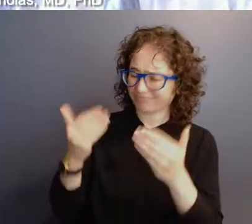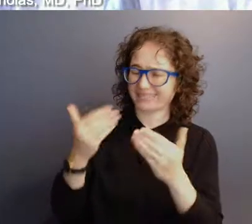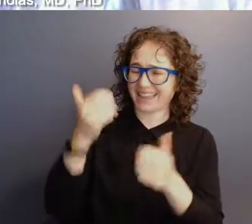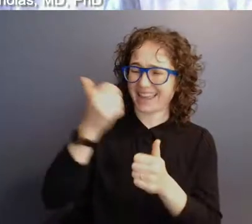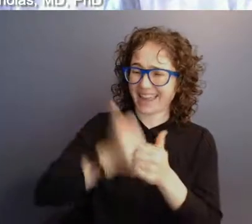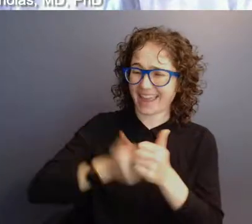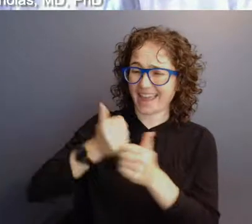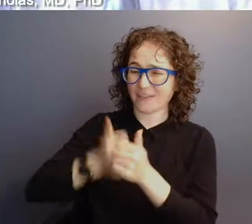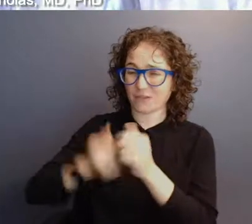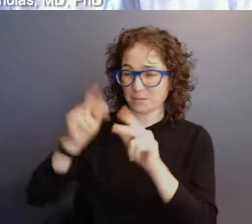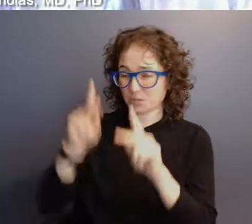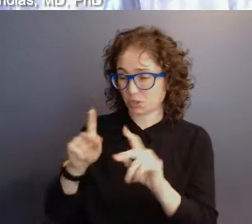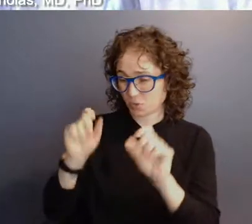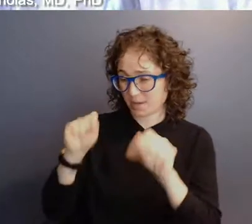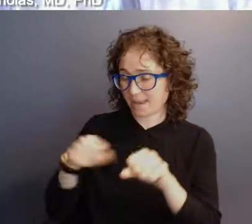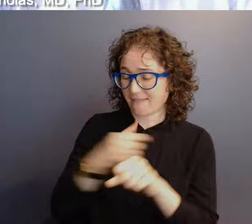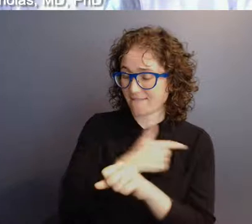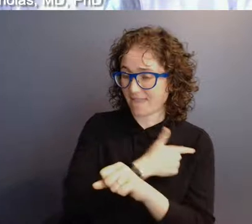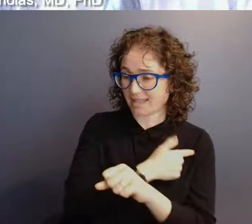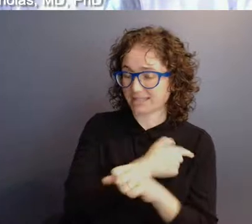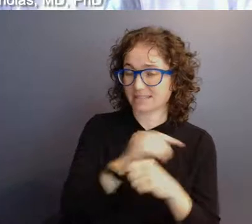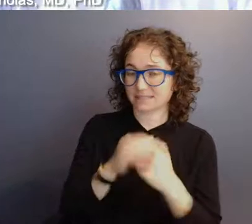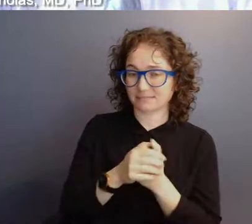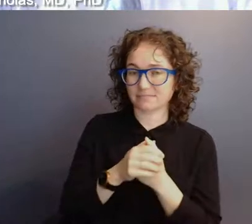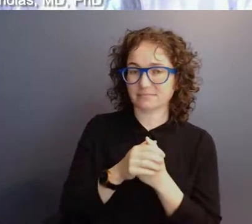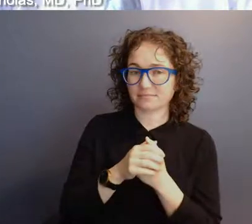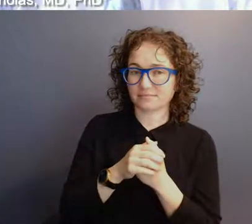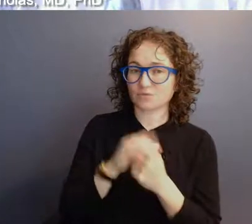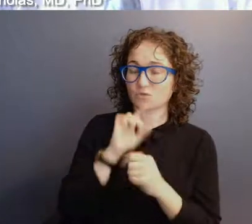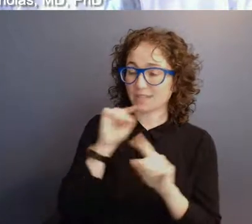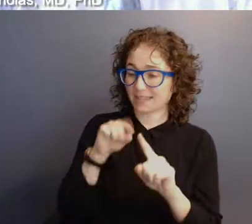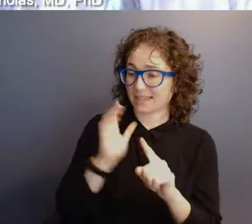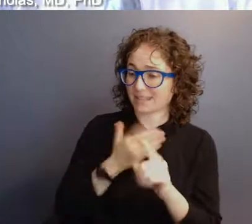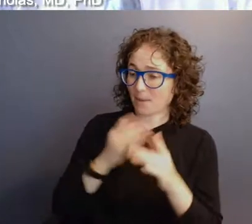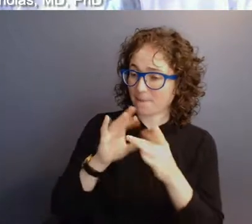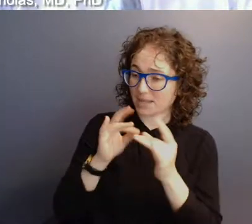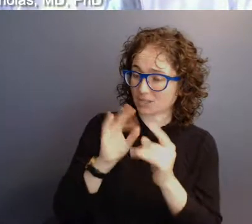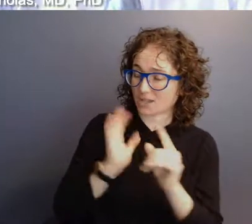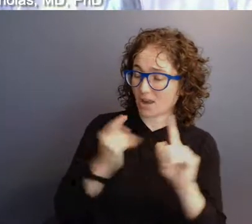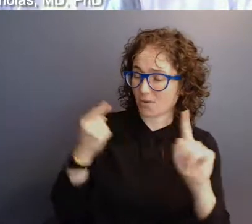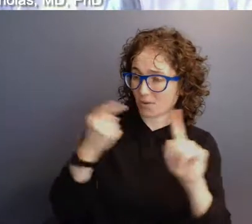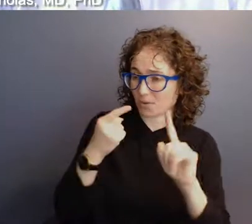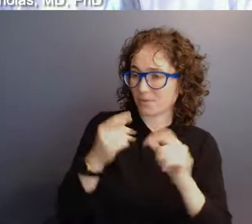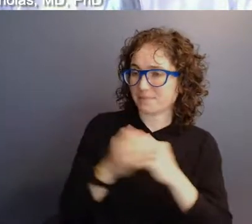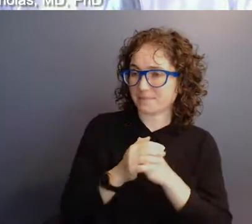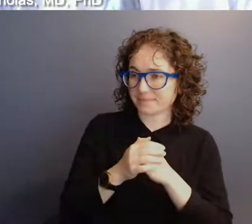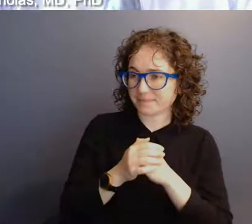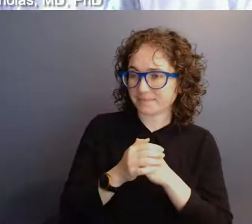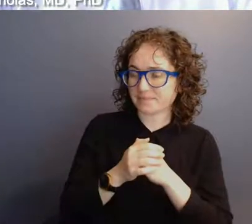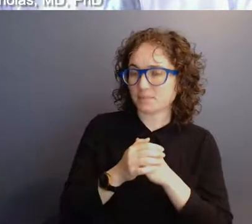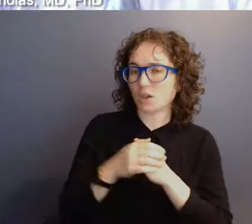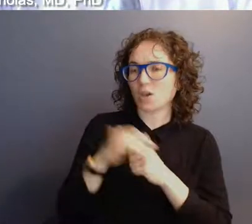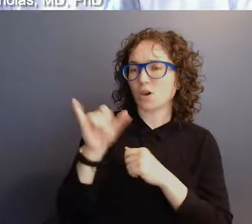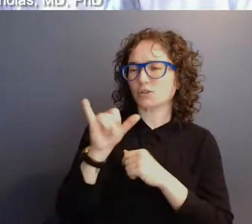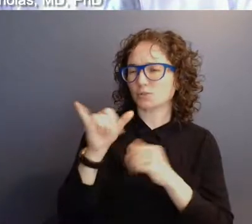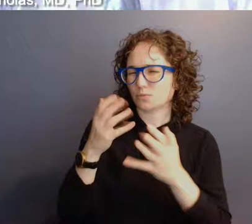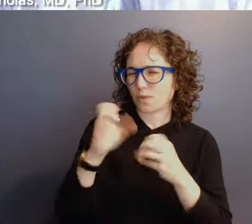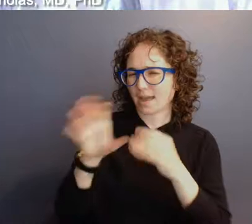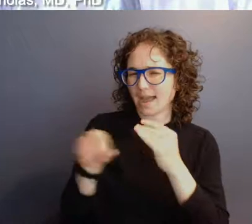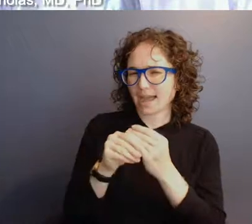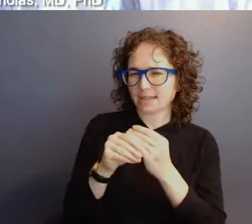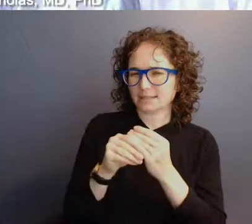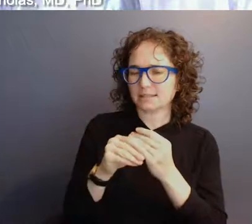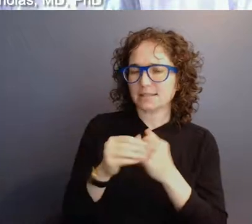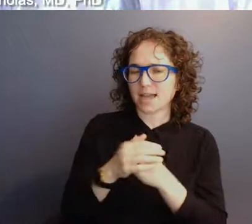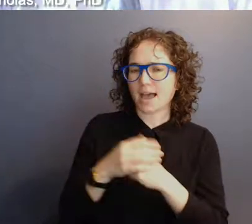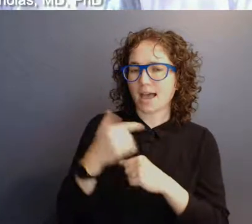we can vaccinated. And that's really our message and our goal. I would also add to that, I've been at some of